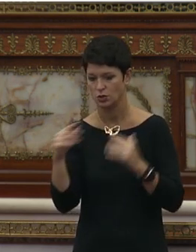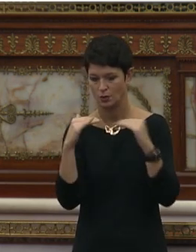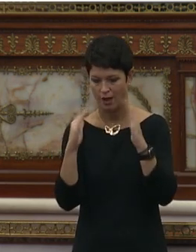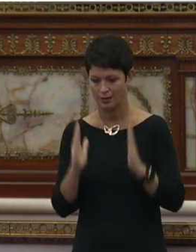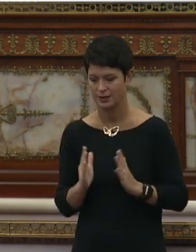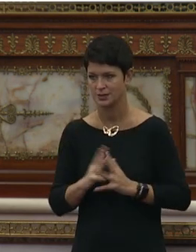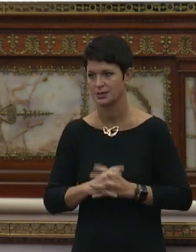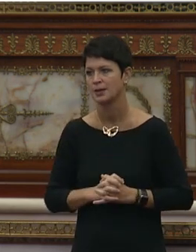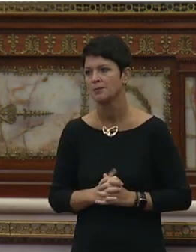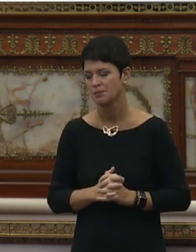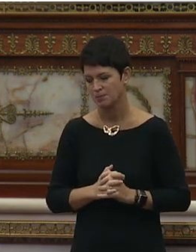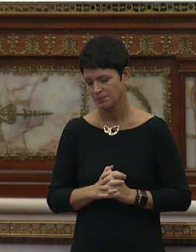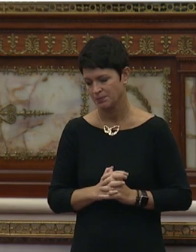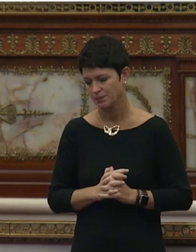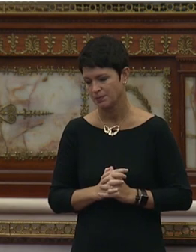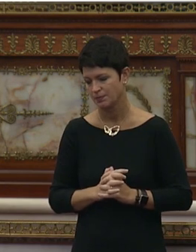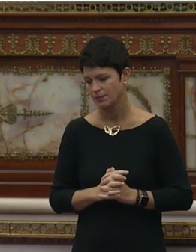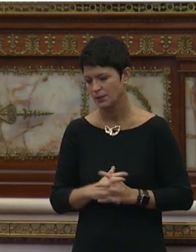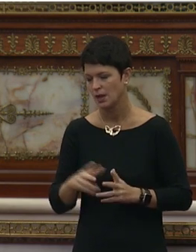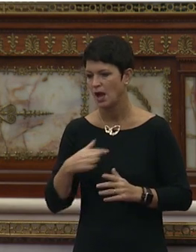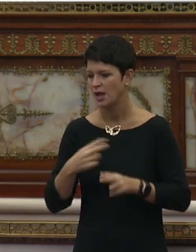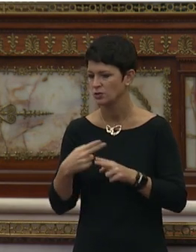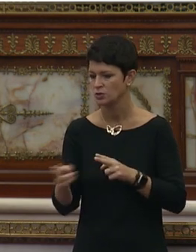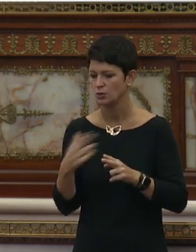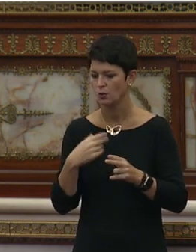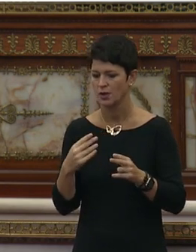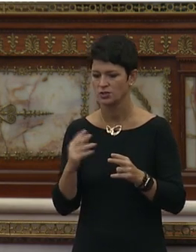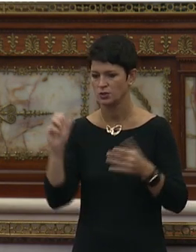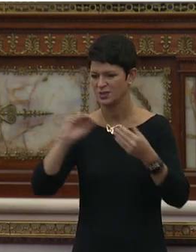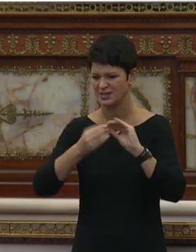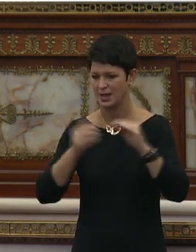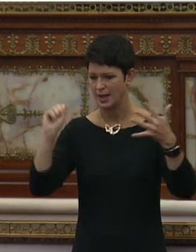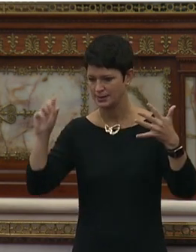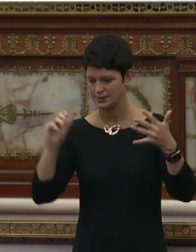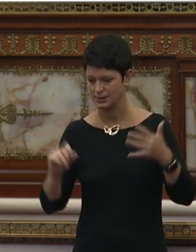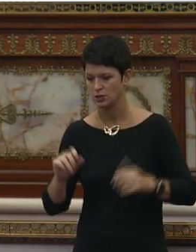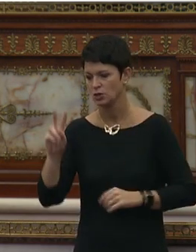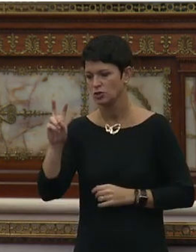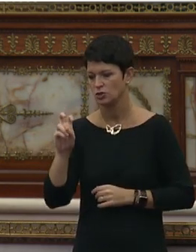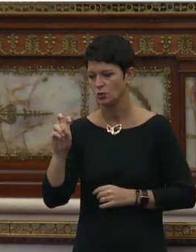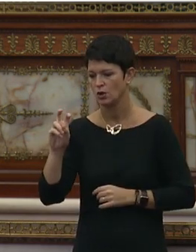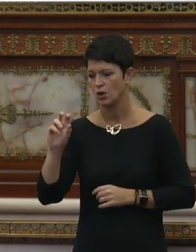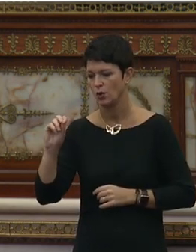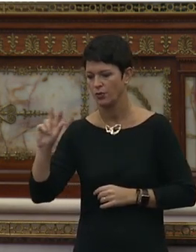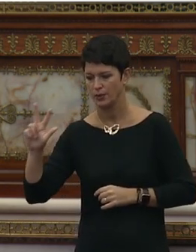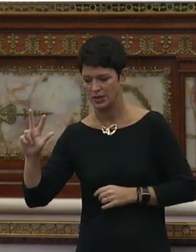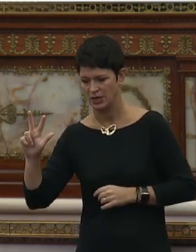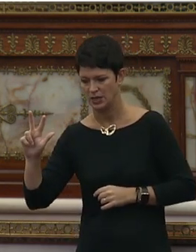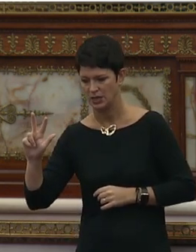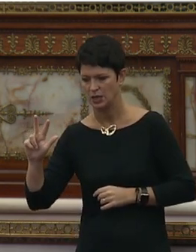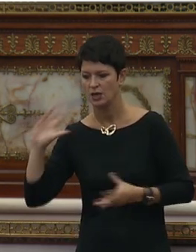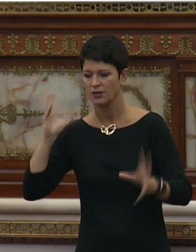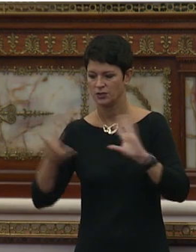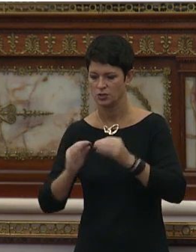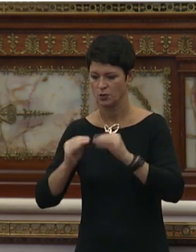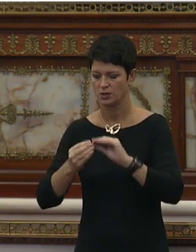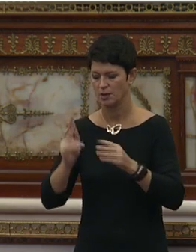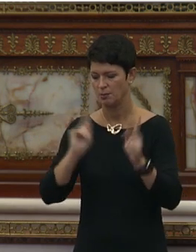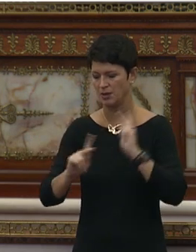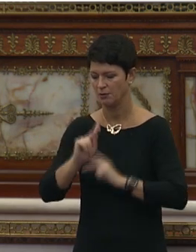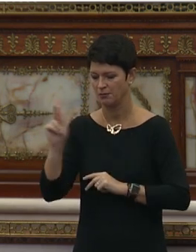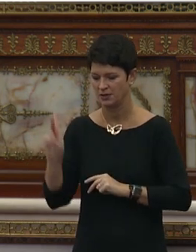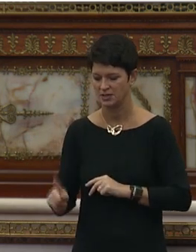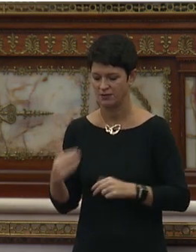colleagues, is that I want to just quickly share some stats. 203. The total number of